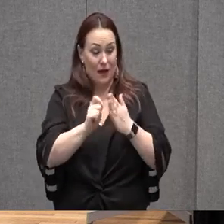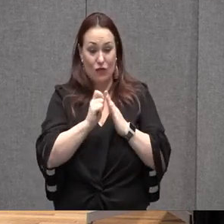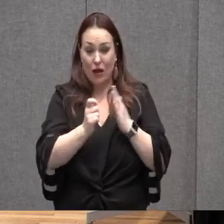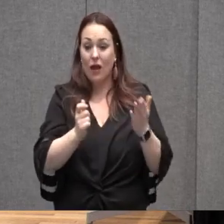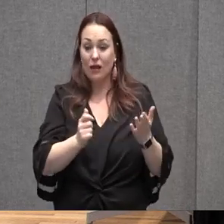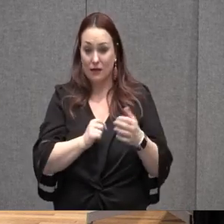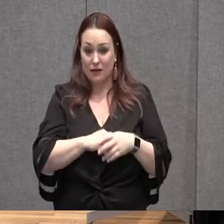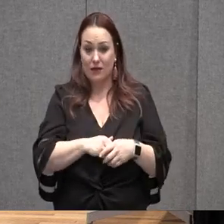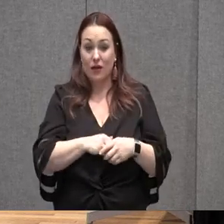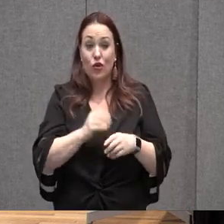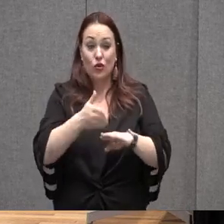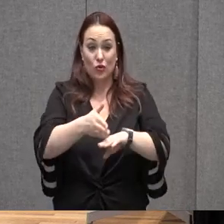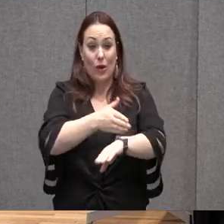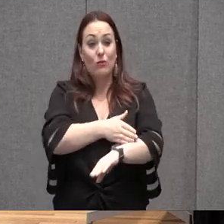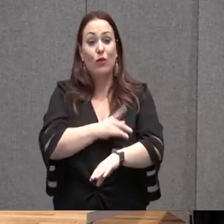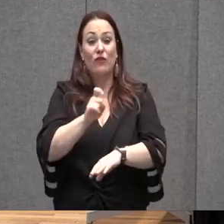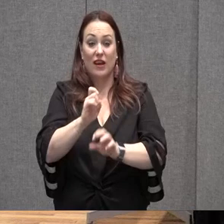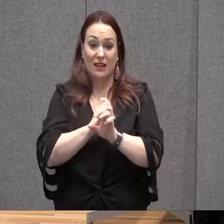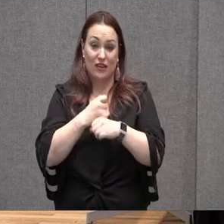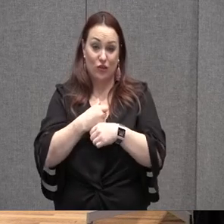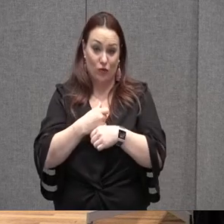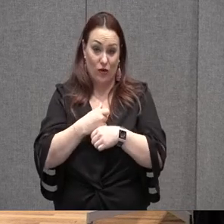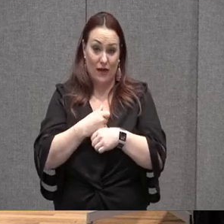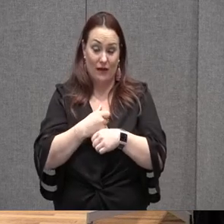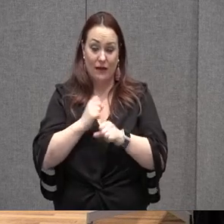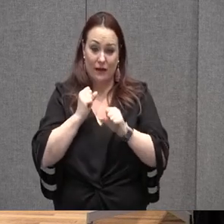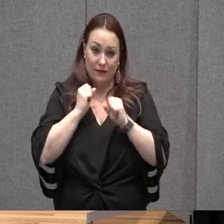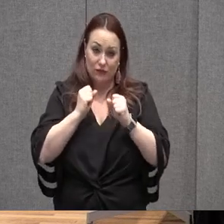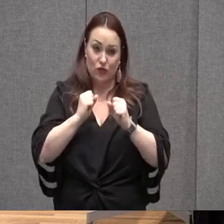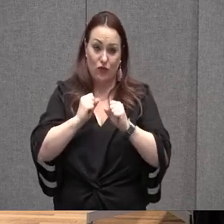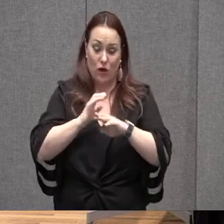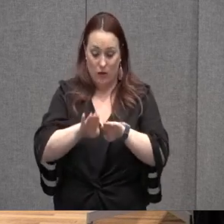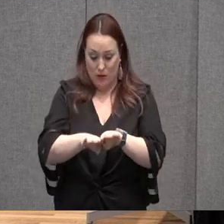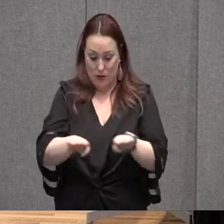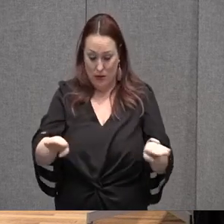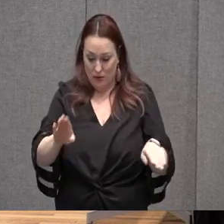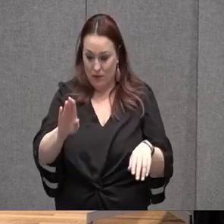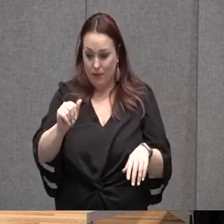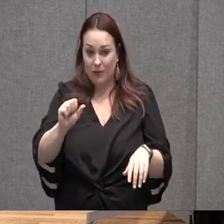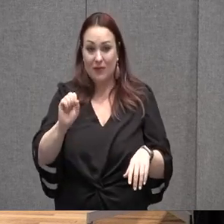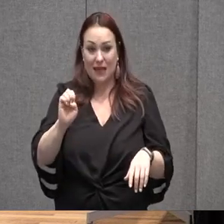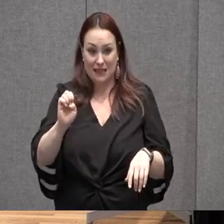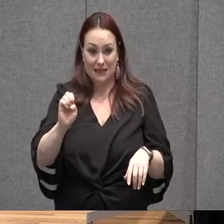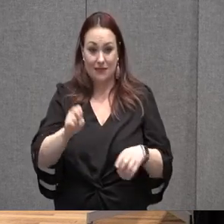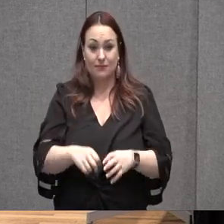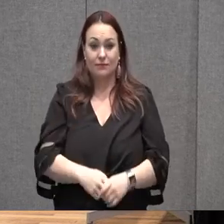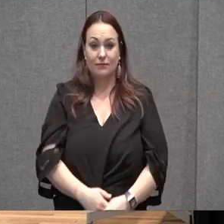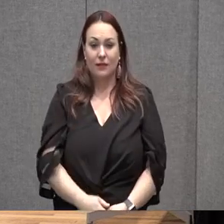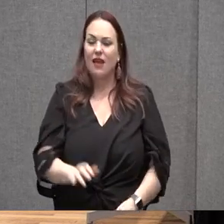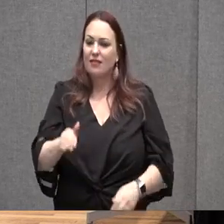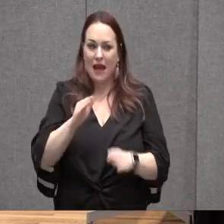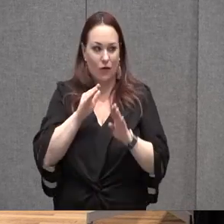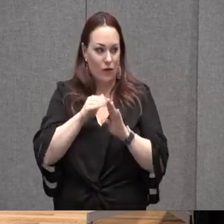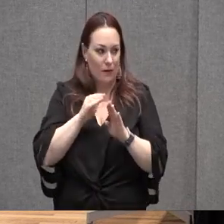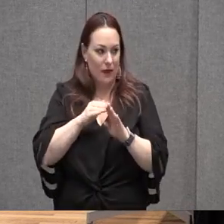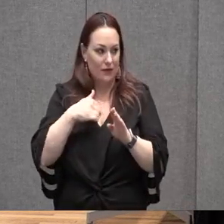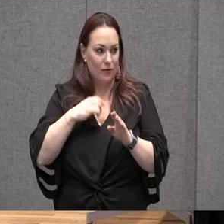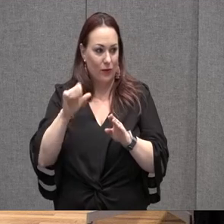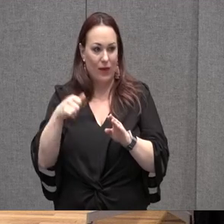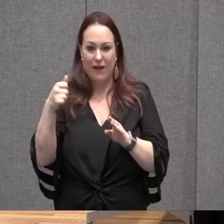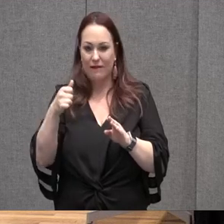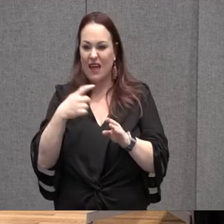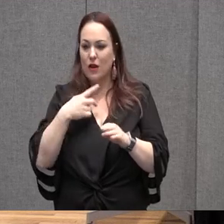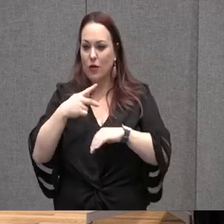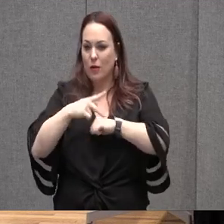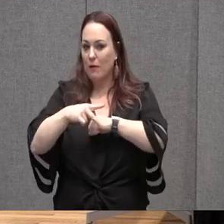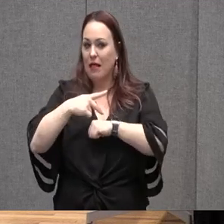Okay, to improve it, I need to create a stable base. And that reminds me, we have that other